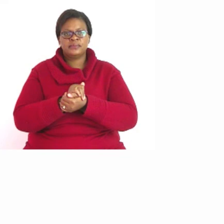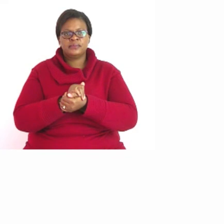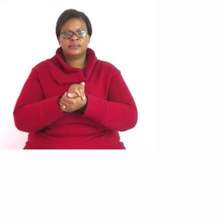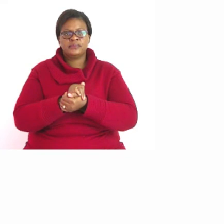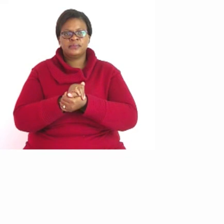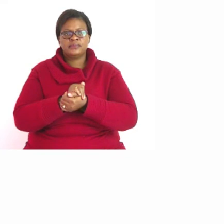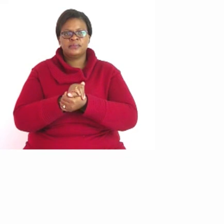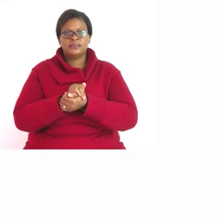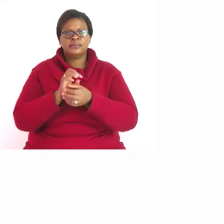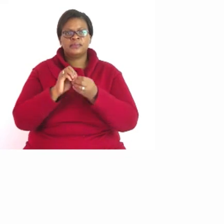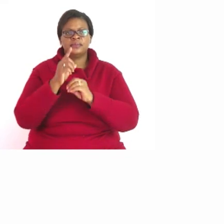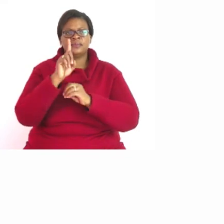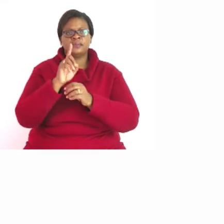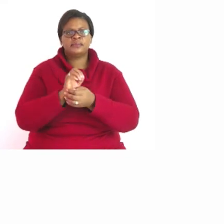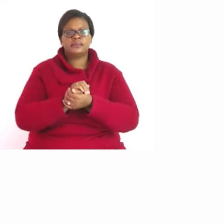Number 1,